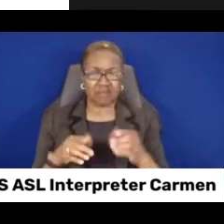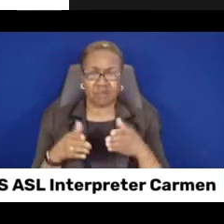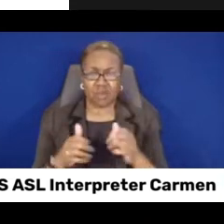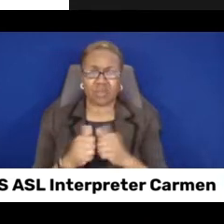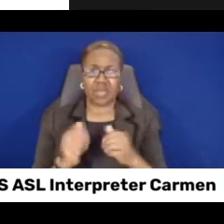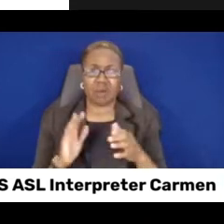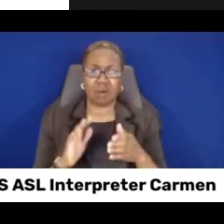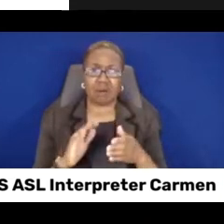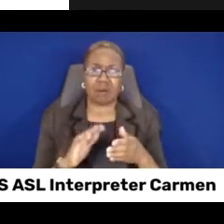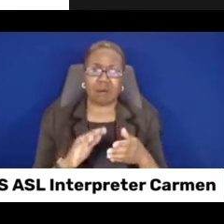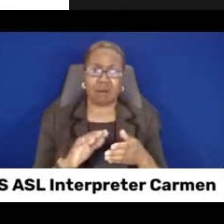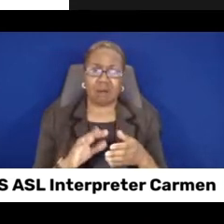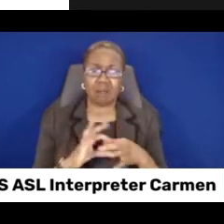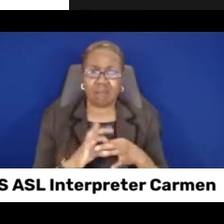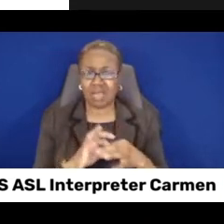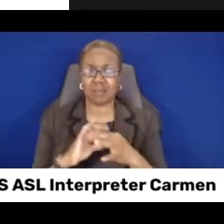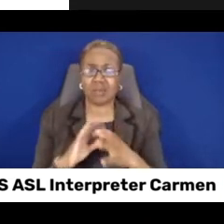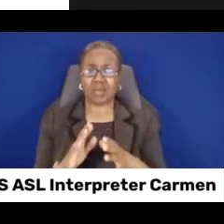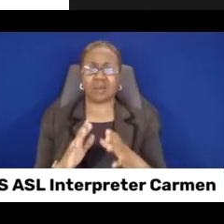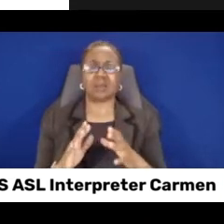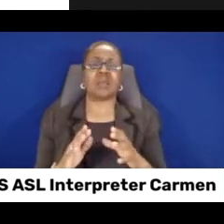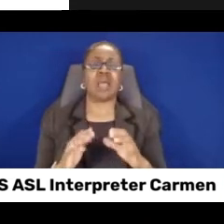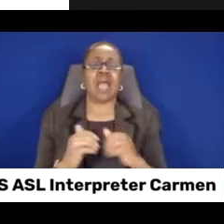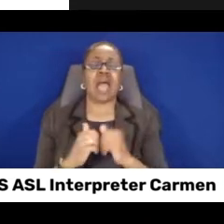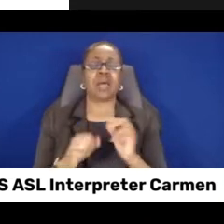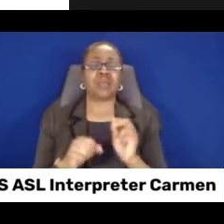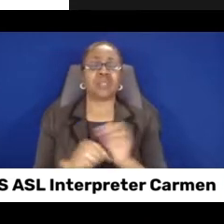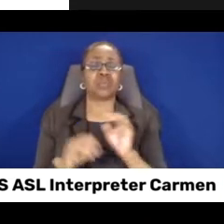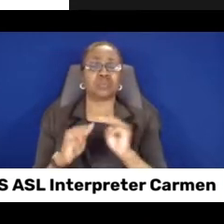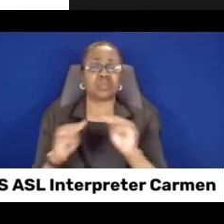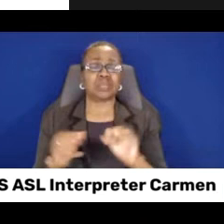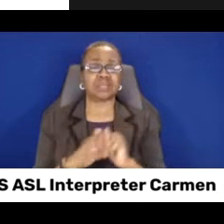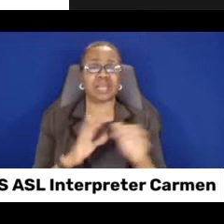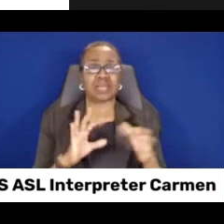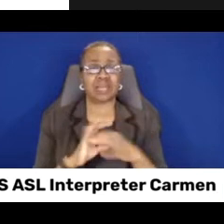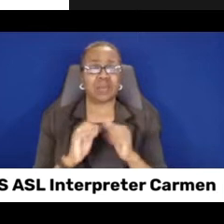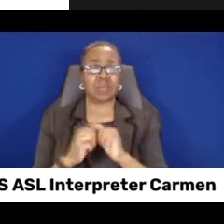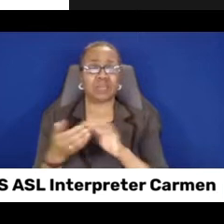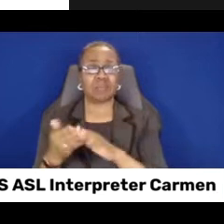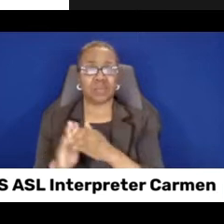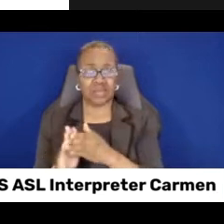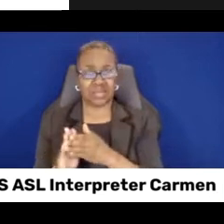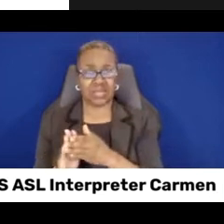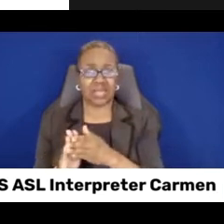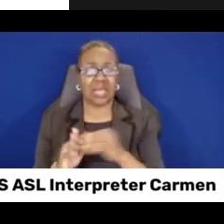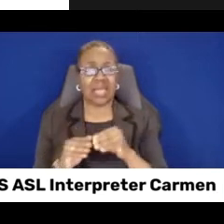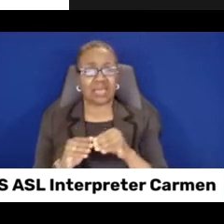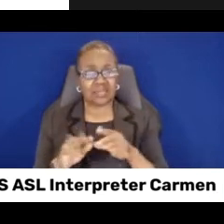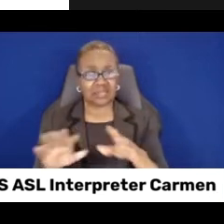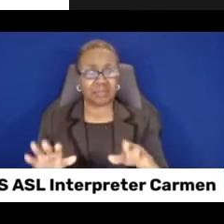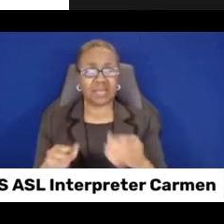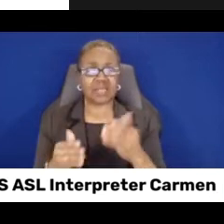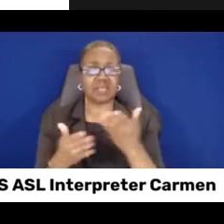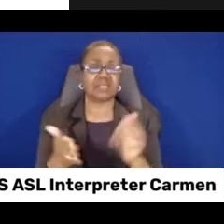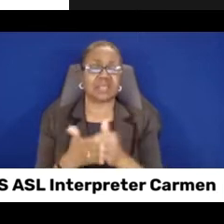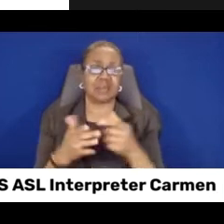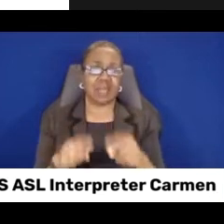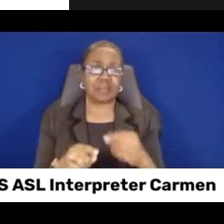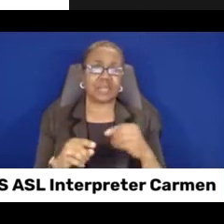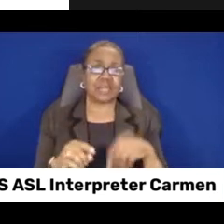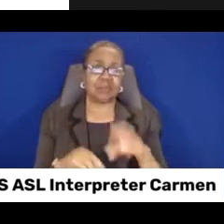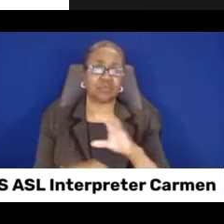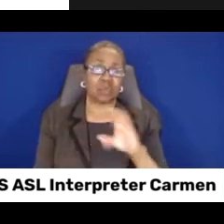collaborator, Alaka Wali, ways of using museums that connect with community and disseminate all the wonderful things that are happening in our